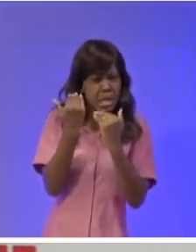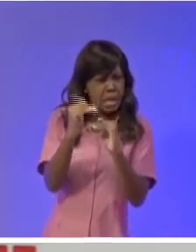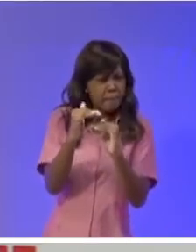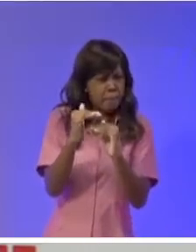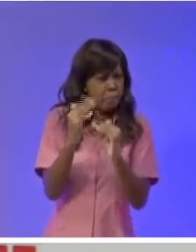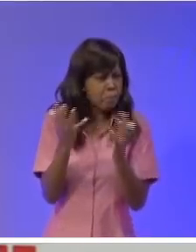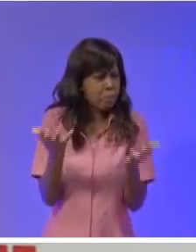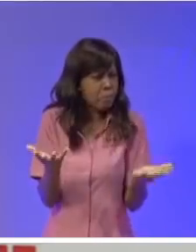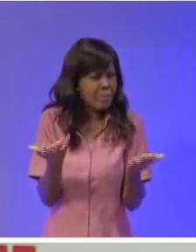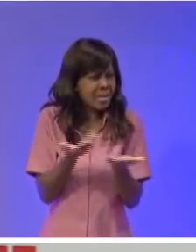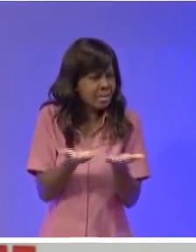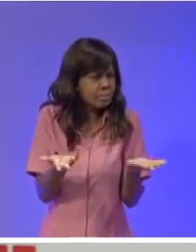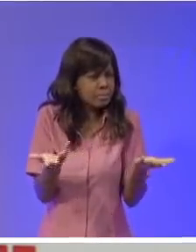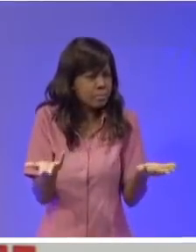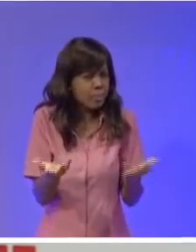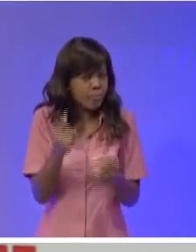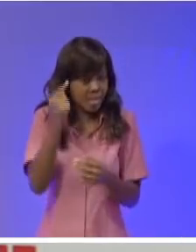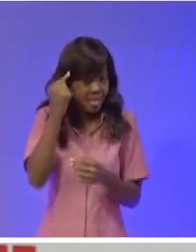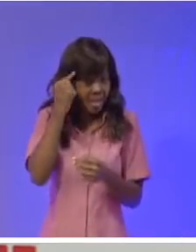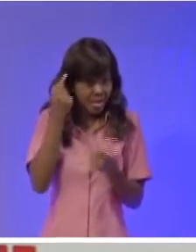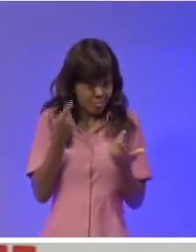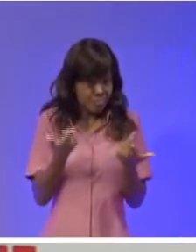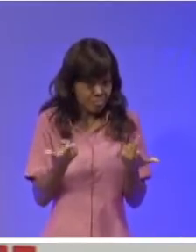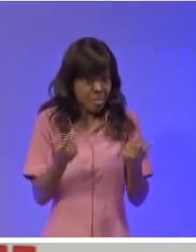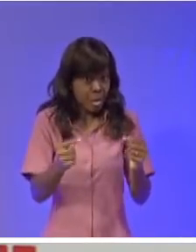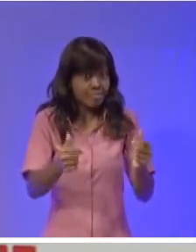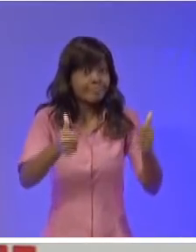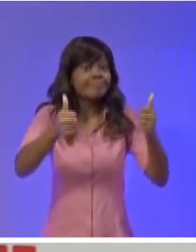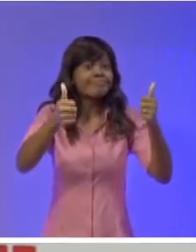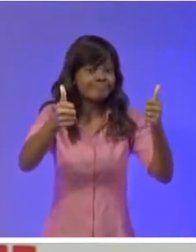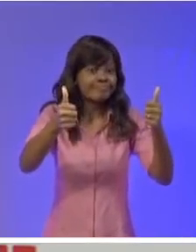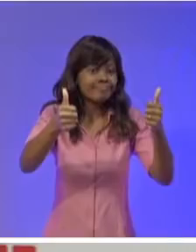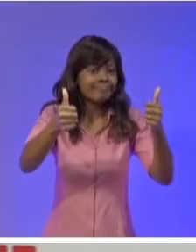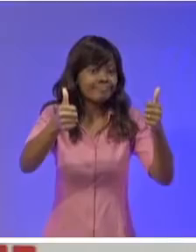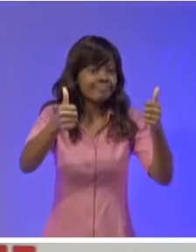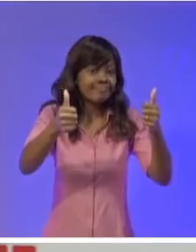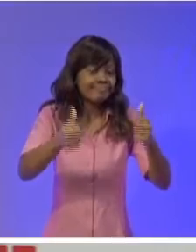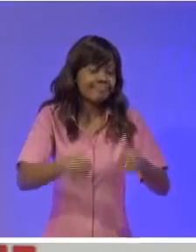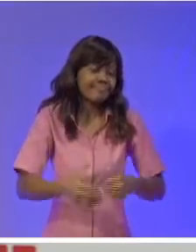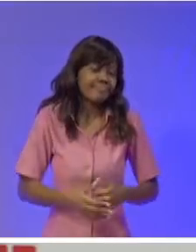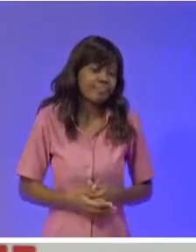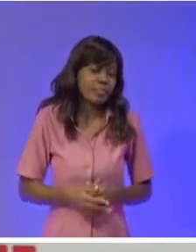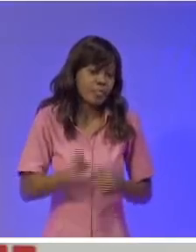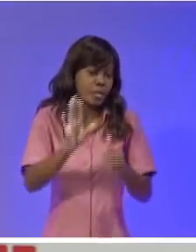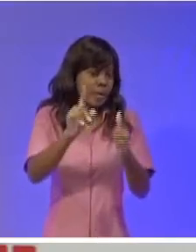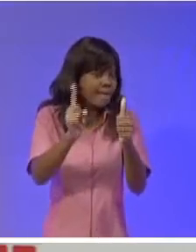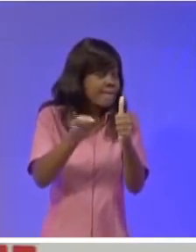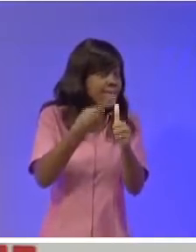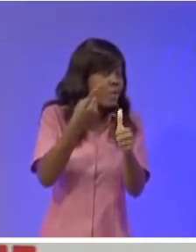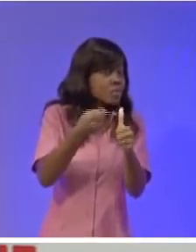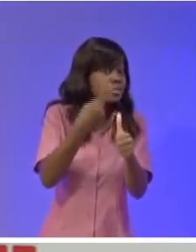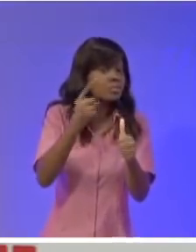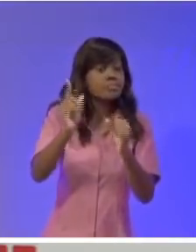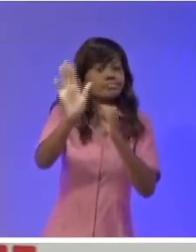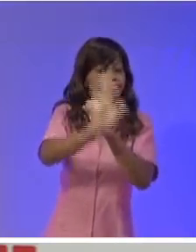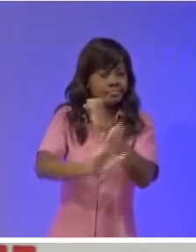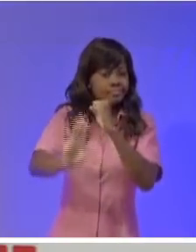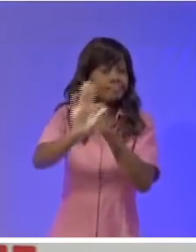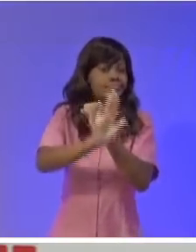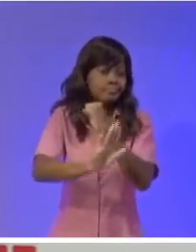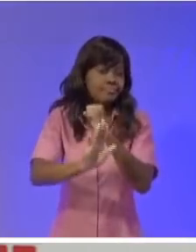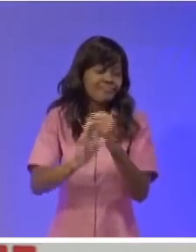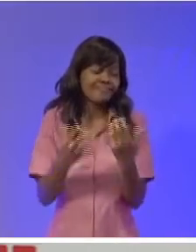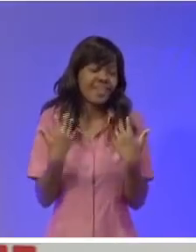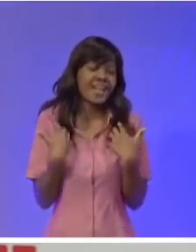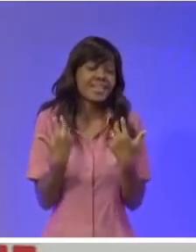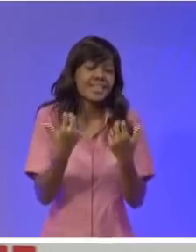extremely well. Our first duty was to protect healthcare workers by the provision of PPE.